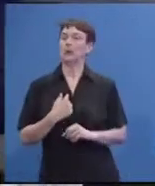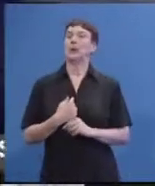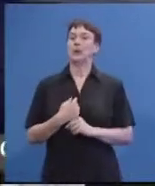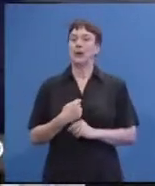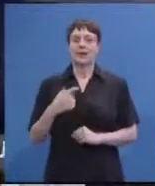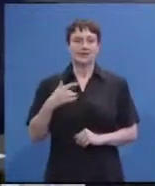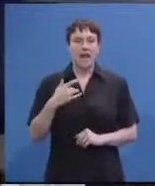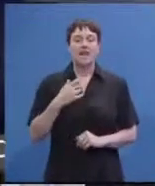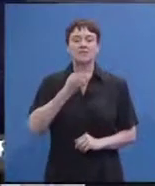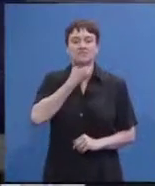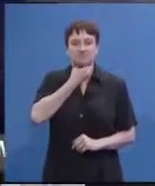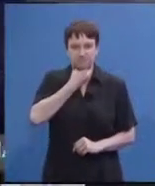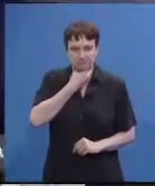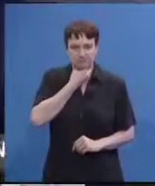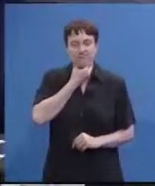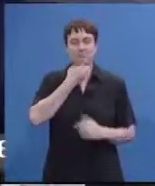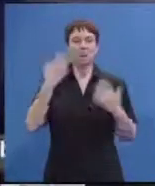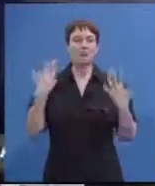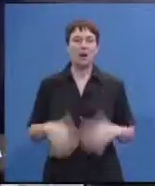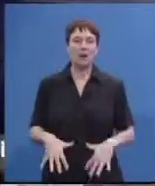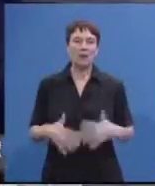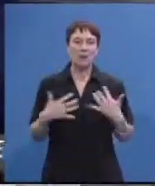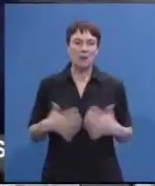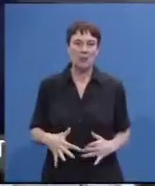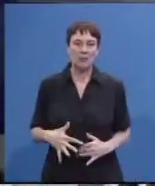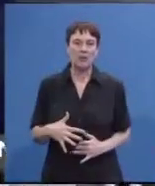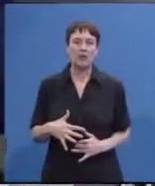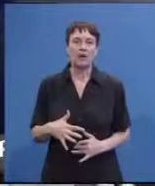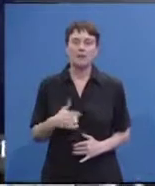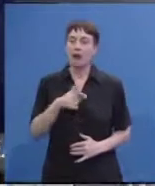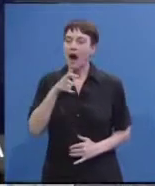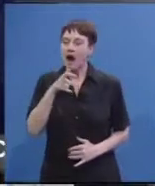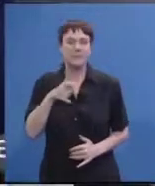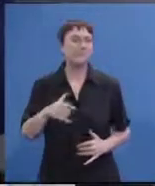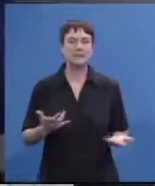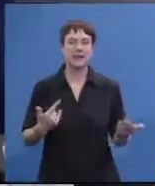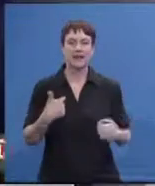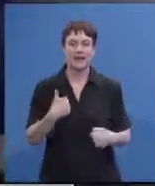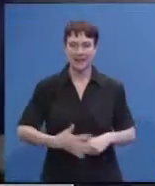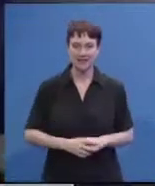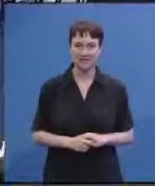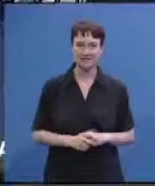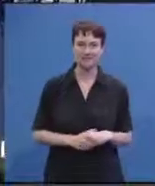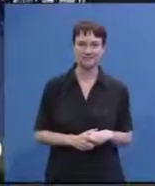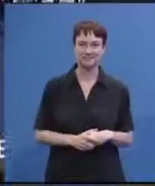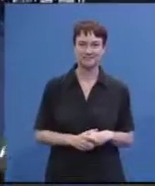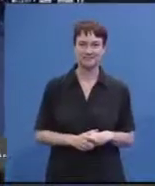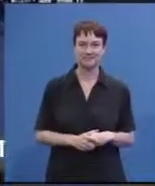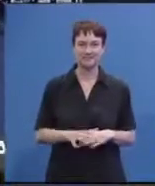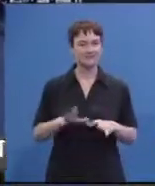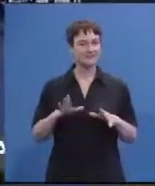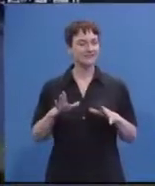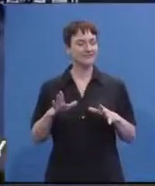a throat, I had a lump on my throat, you know, I couldn't say anything. It was such amazing. Andrew, you know,